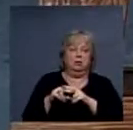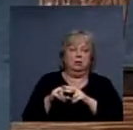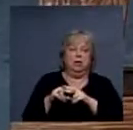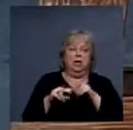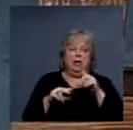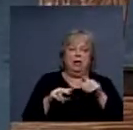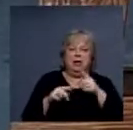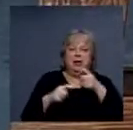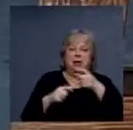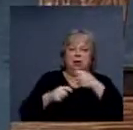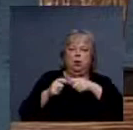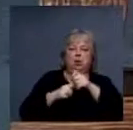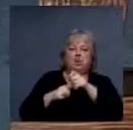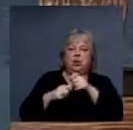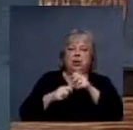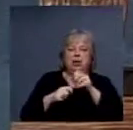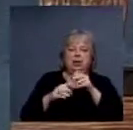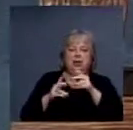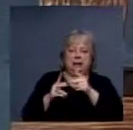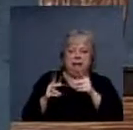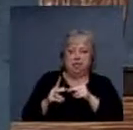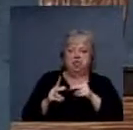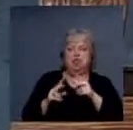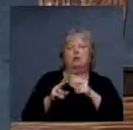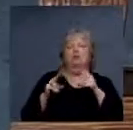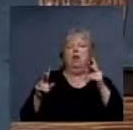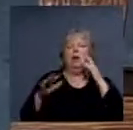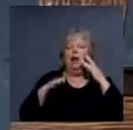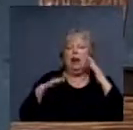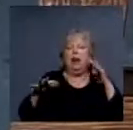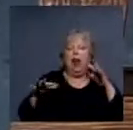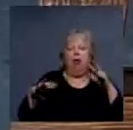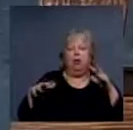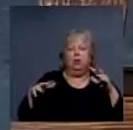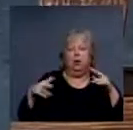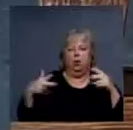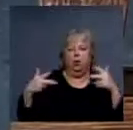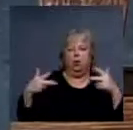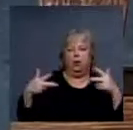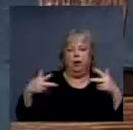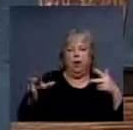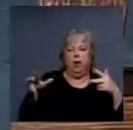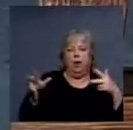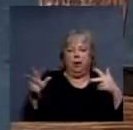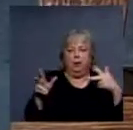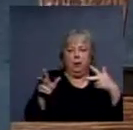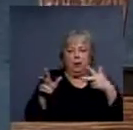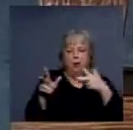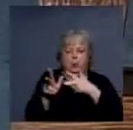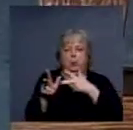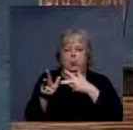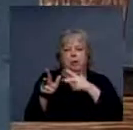switching station. It's very loud, and when they clash together, it's louder than